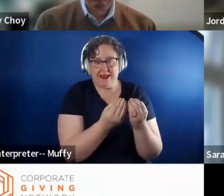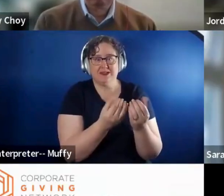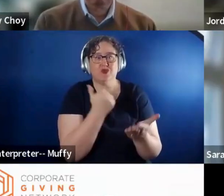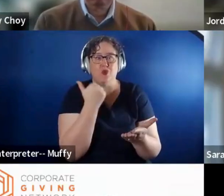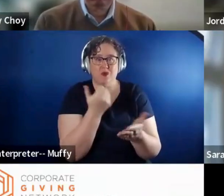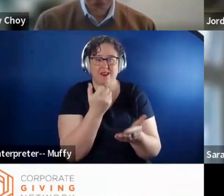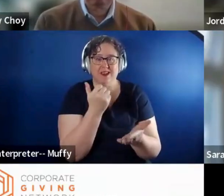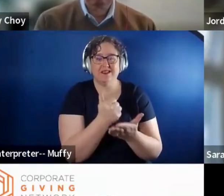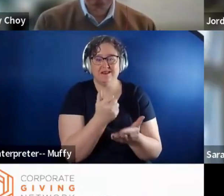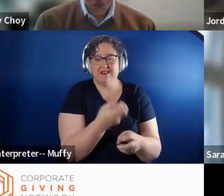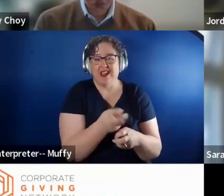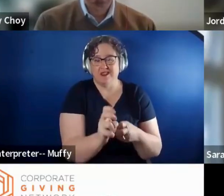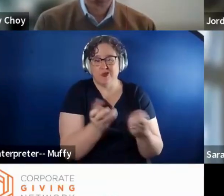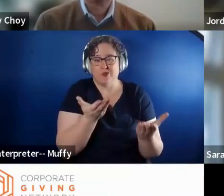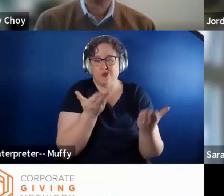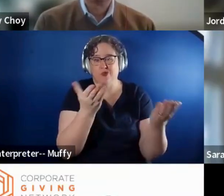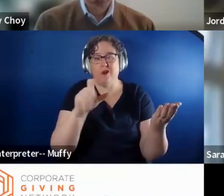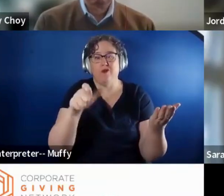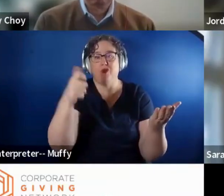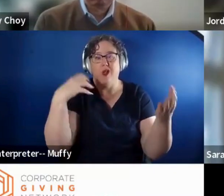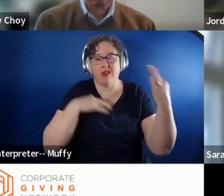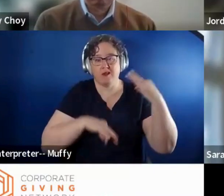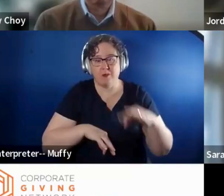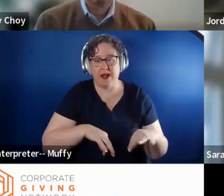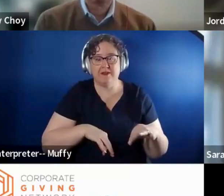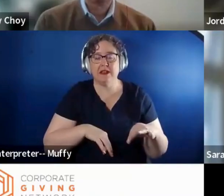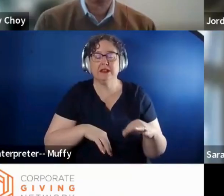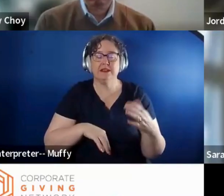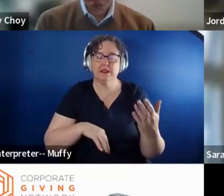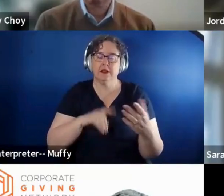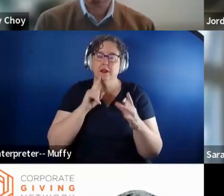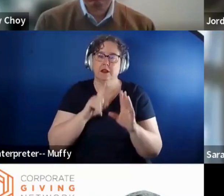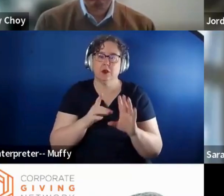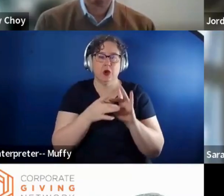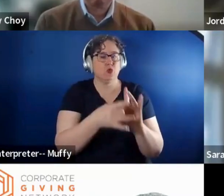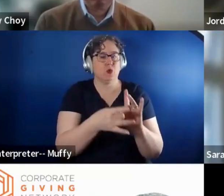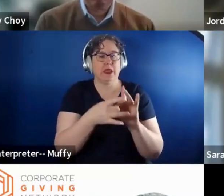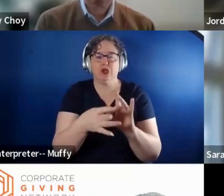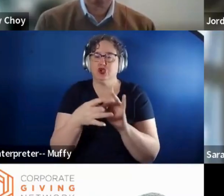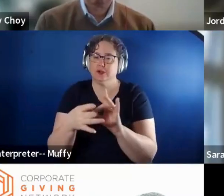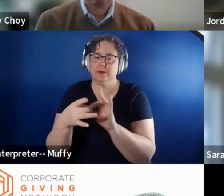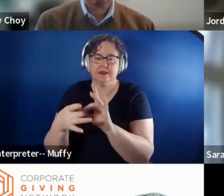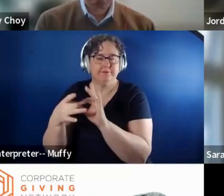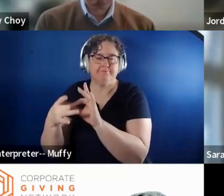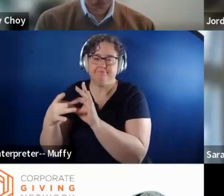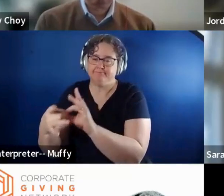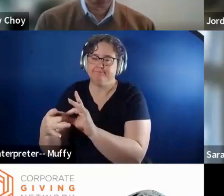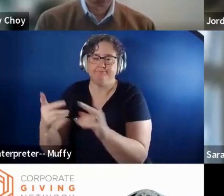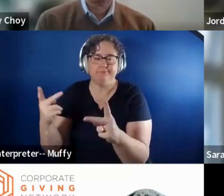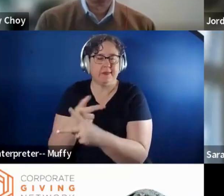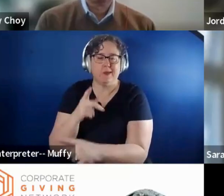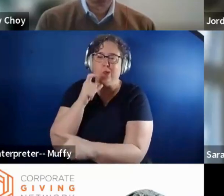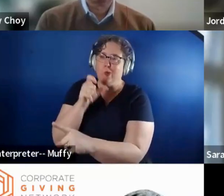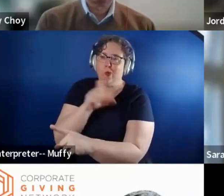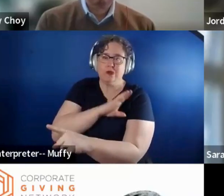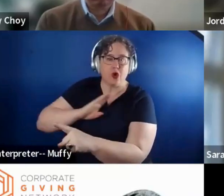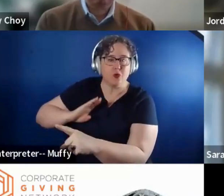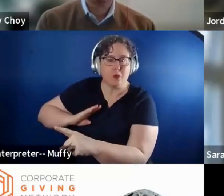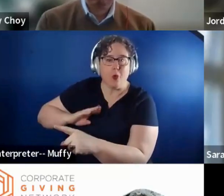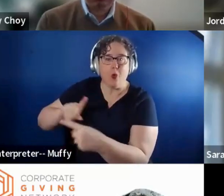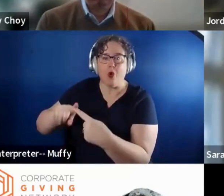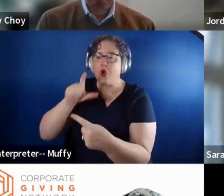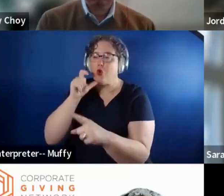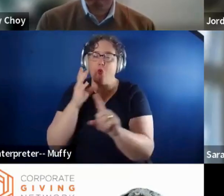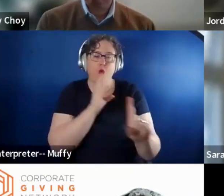other benefits we do. And so when you're in that phase, it's really relationship based. So it's figuring out who is on your board, who's coming to